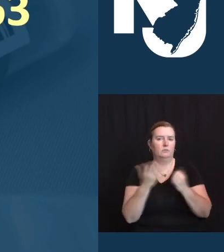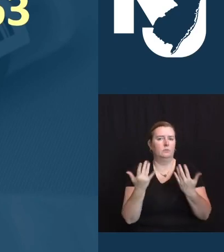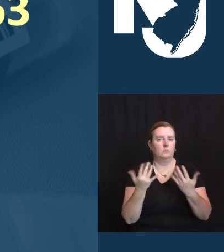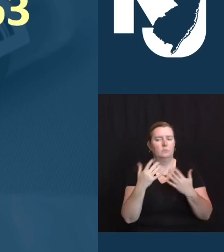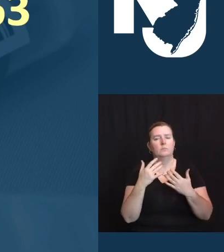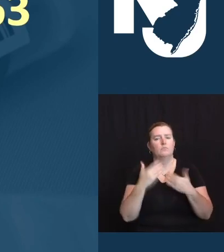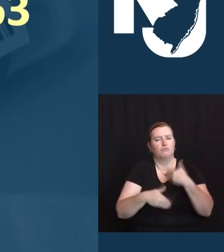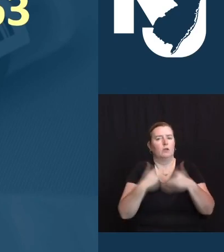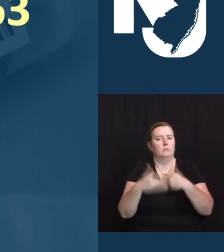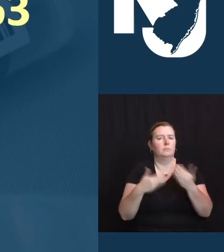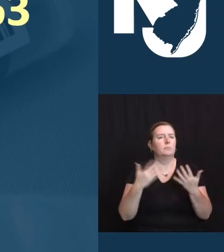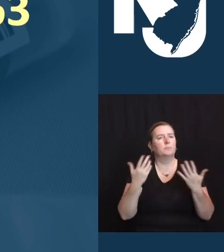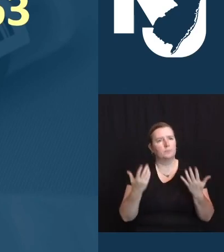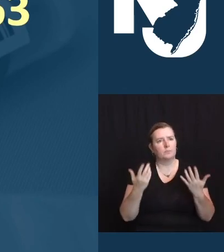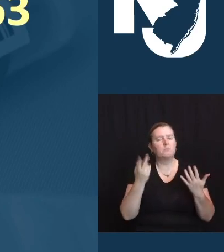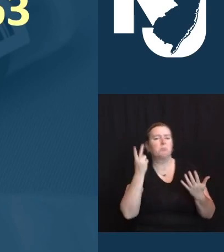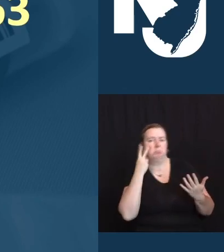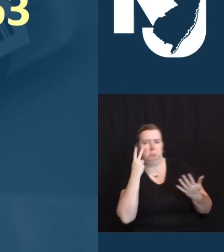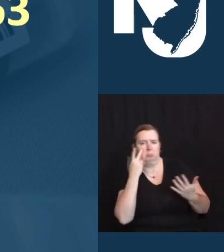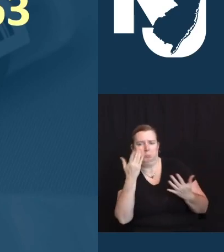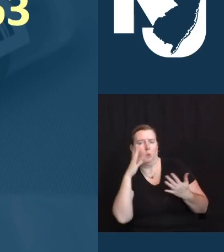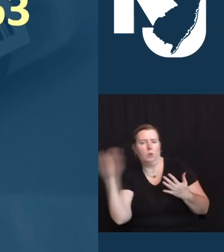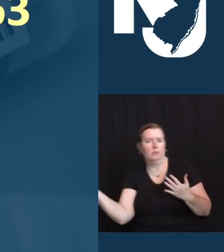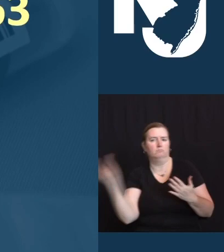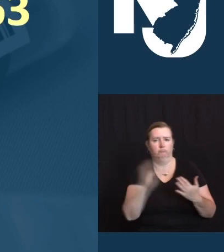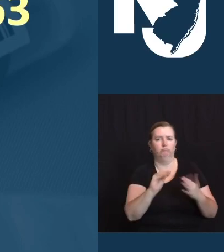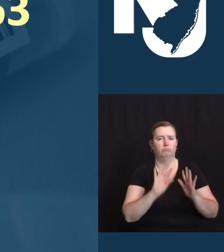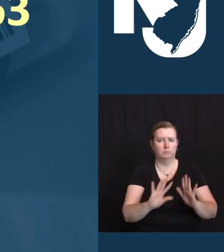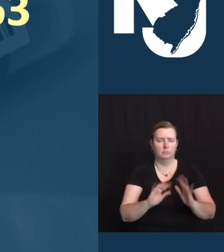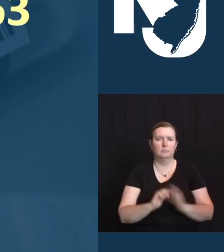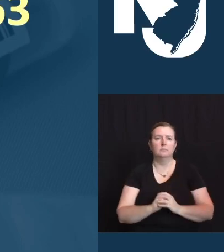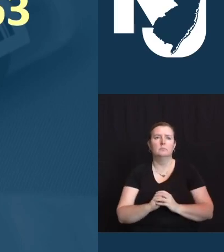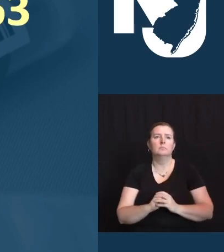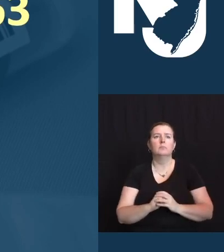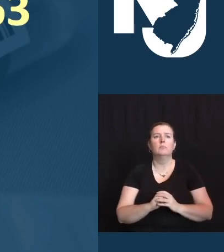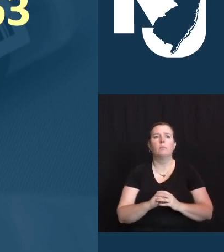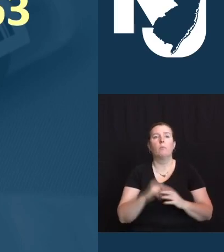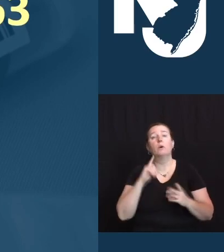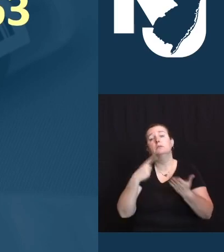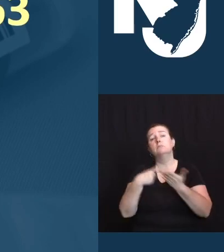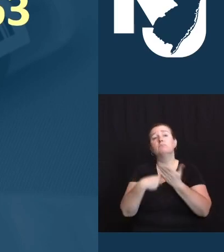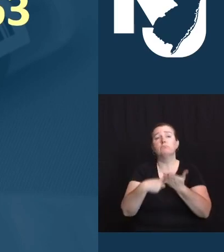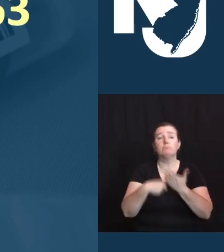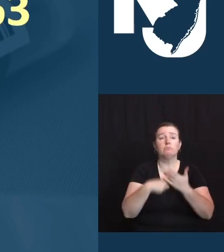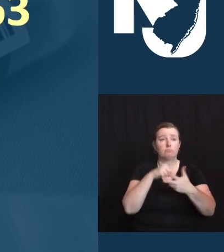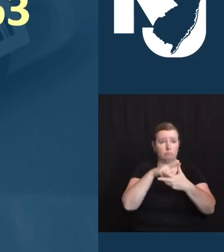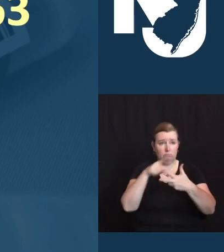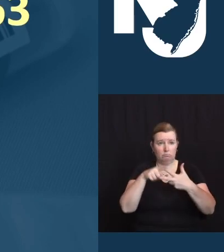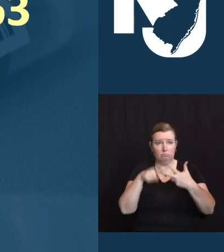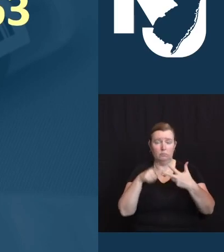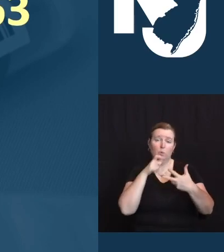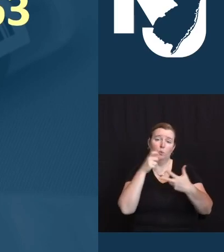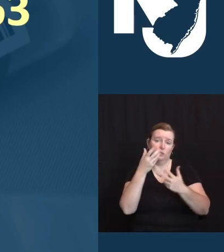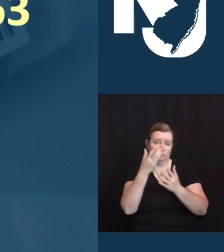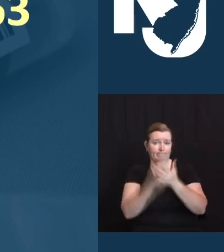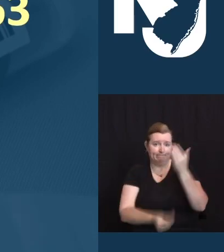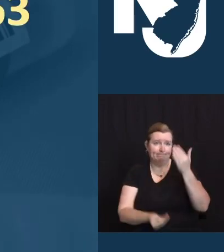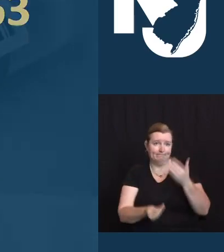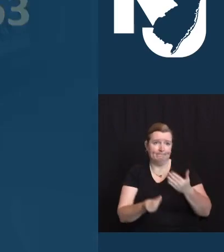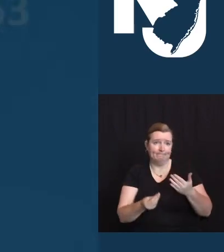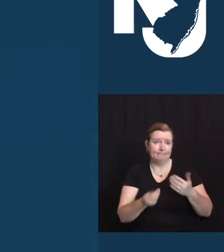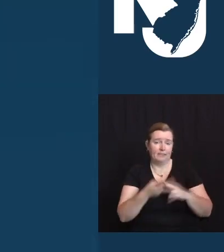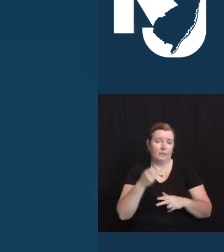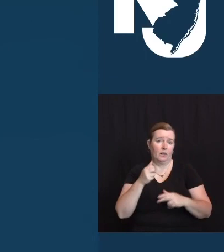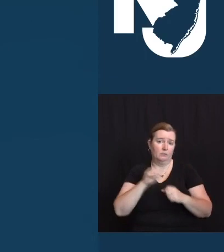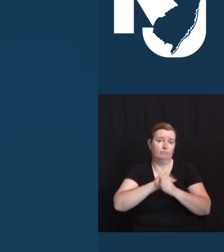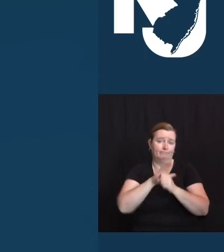reality looks like. Now, as we do every day, let's take a couple of minutes to remember a few of the blessed New Jersey souls we have lost. We